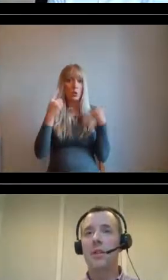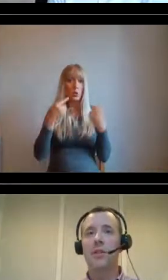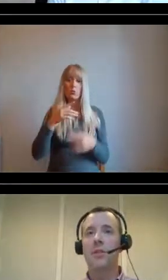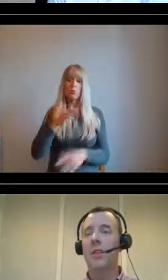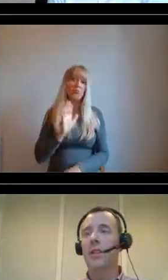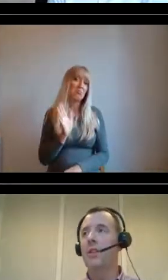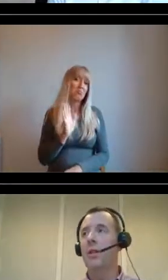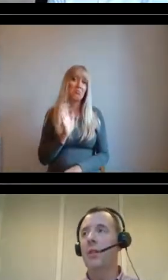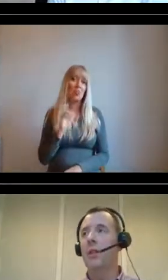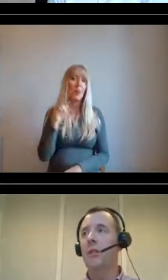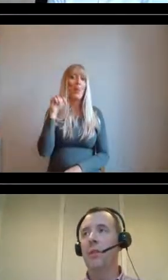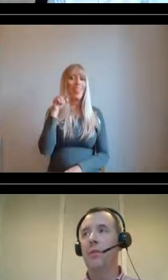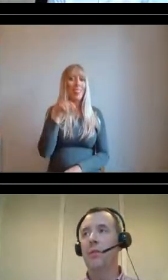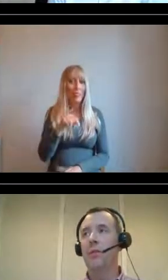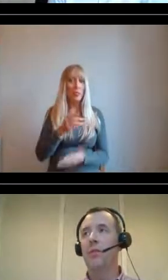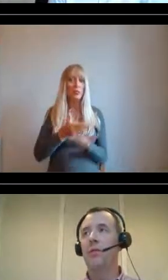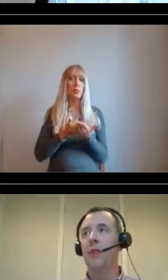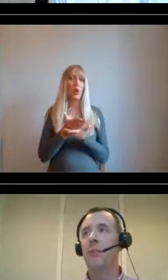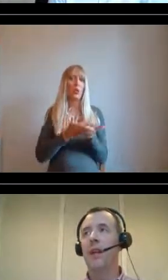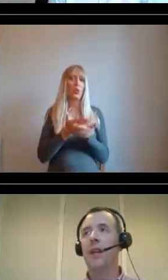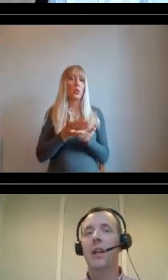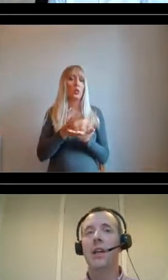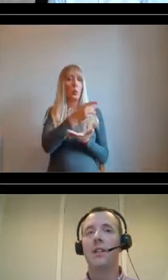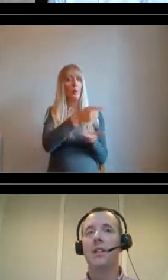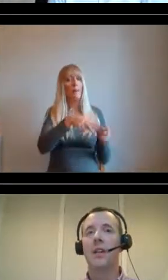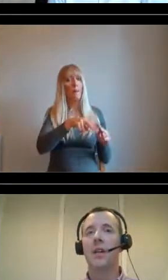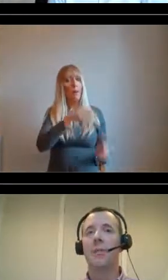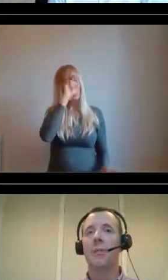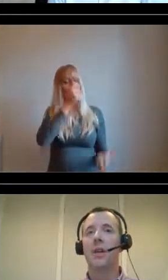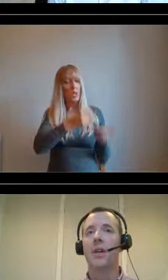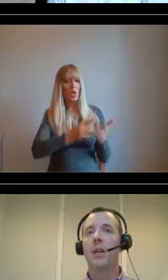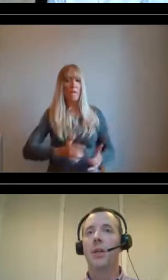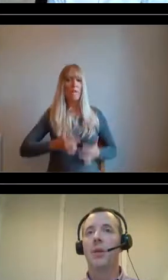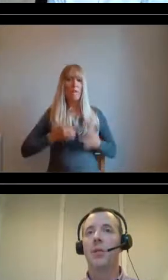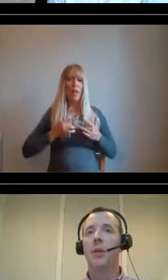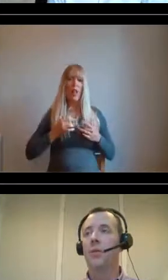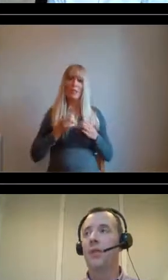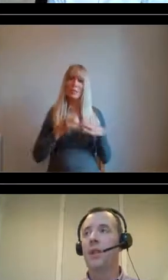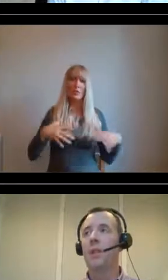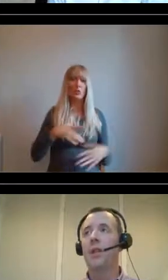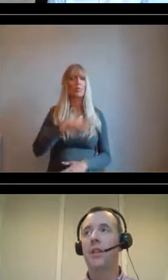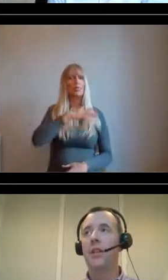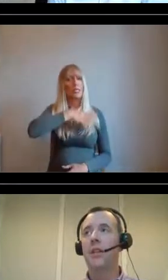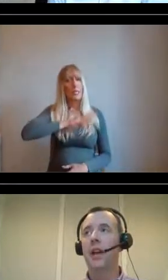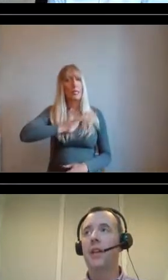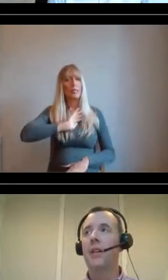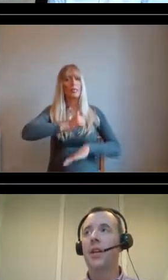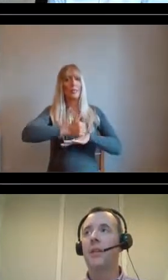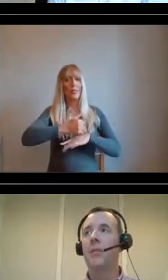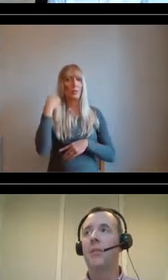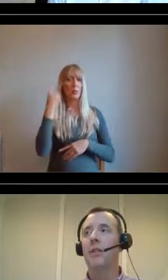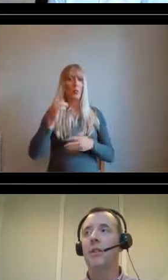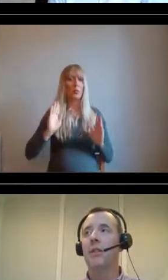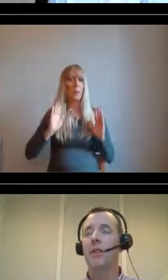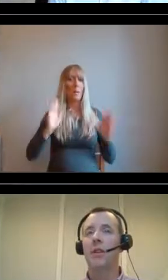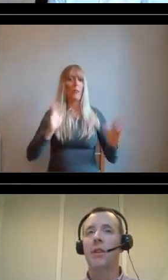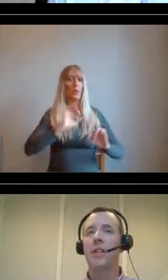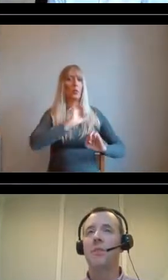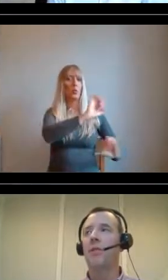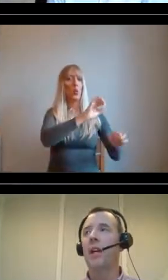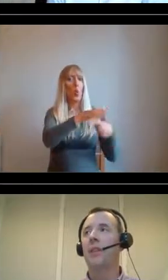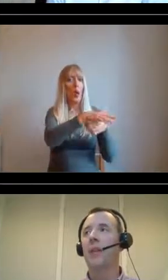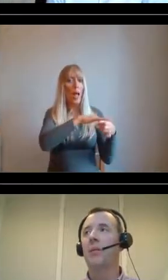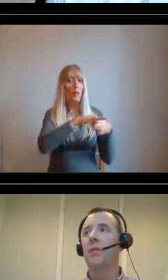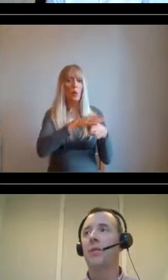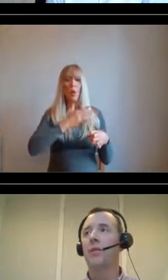However, this is a consultation and we very much welcome your feedback, and we will certainly be looked at, areas that